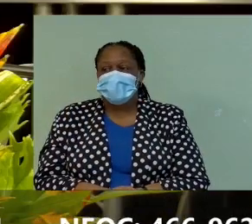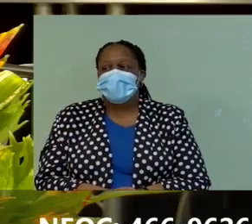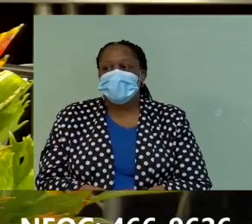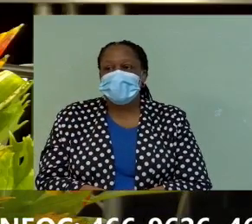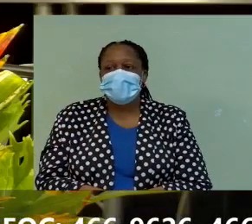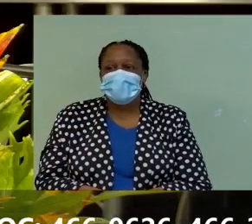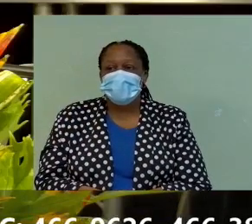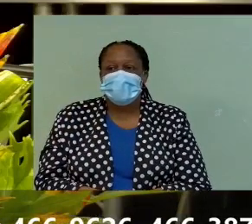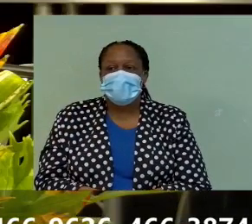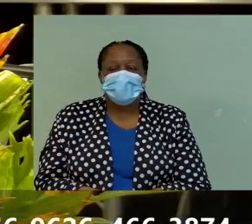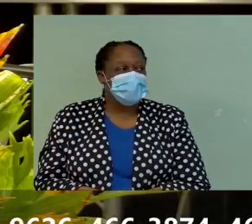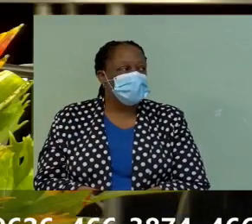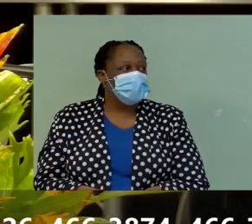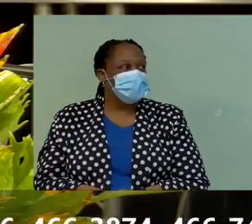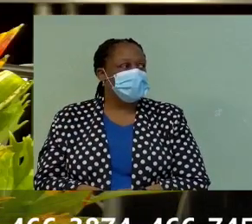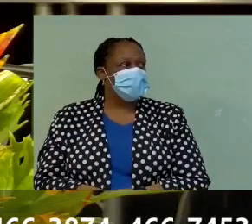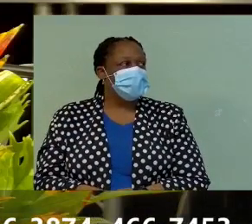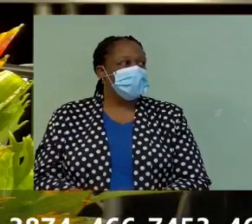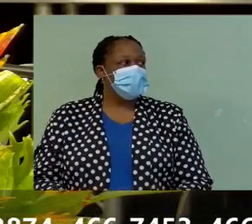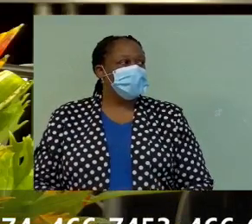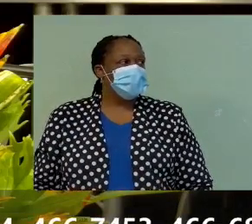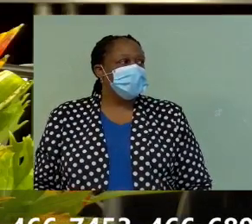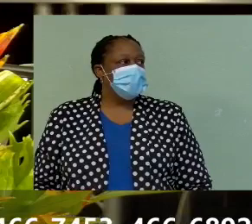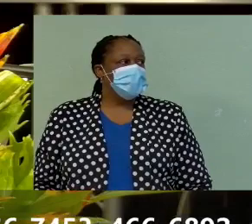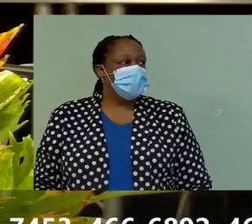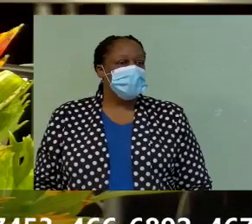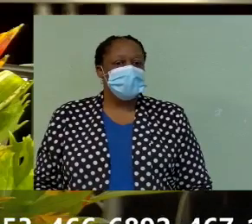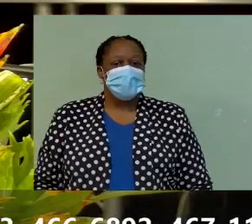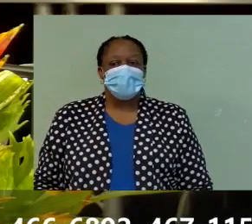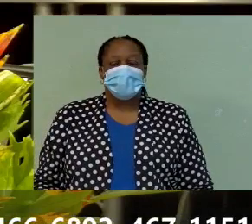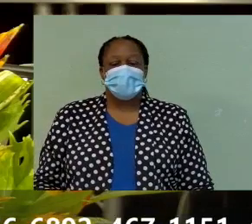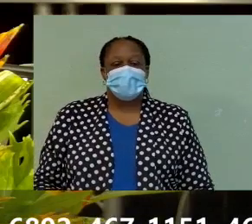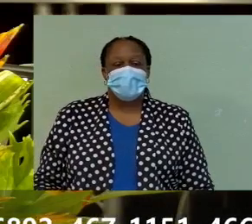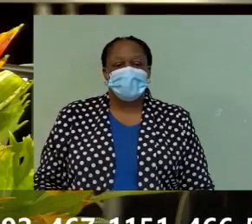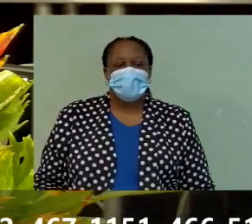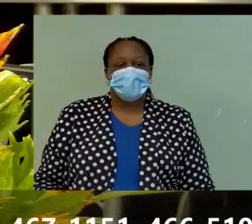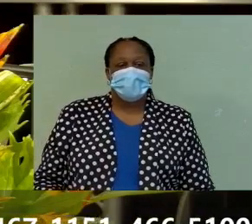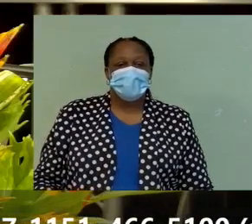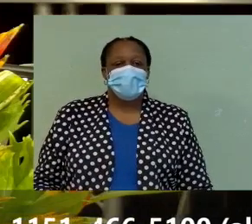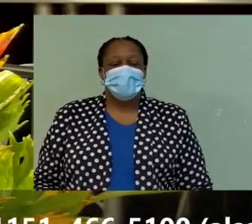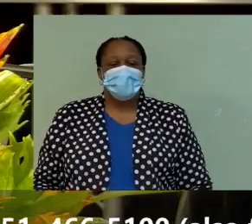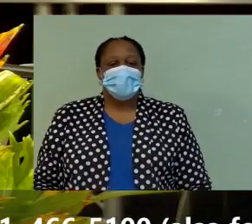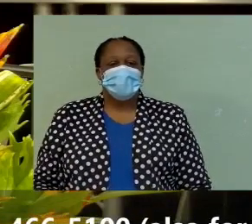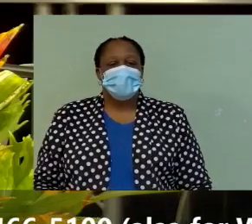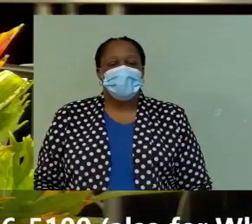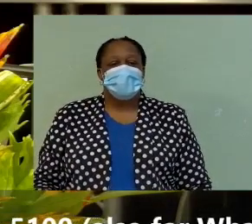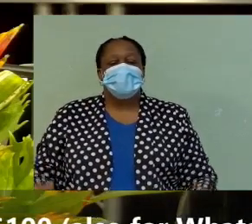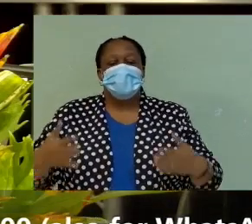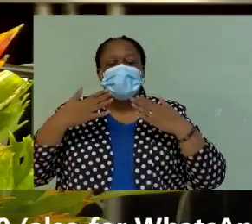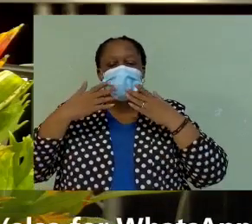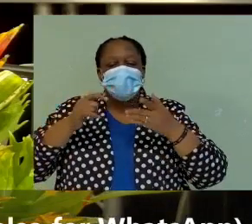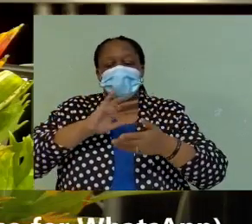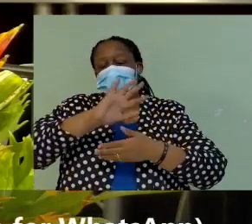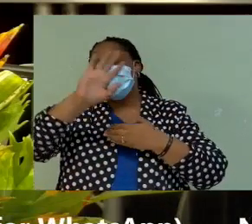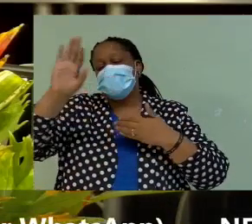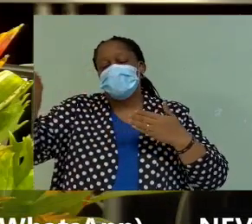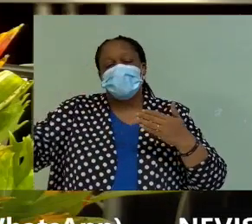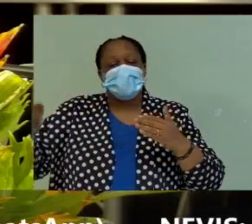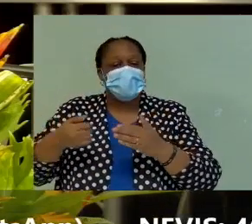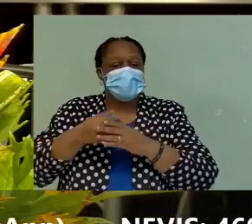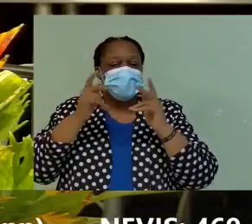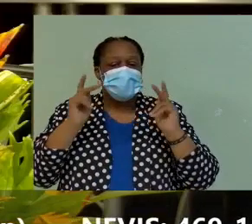helpful to the public. We thank Open Interactive, and we thank all of you who continue